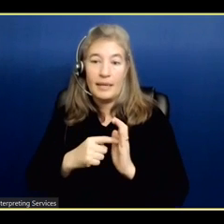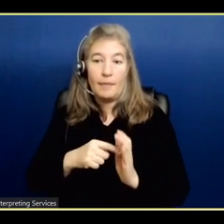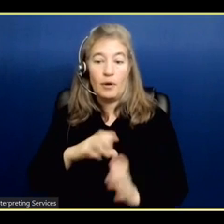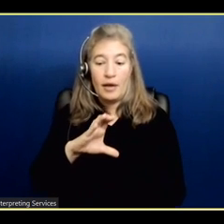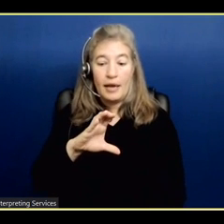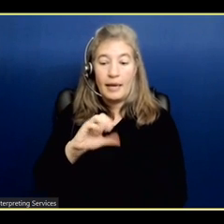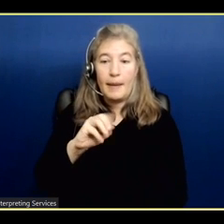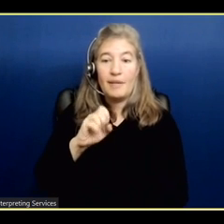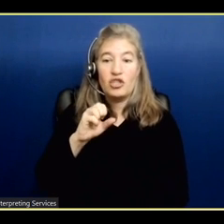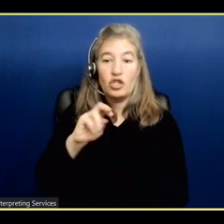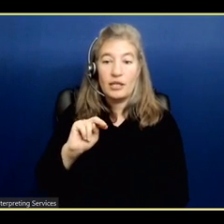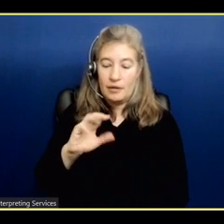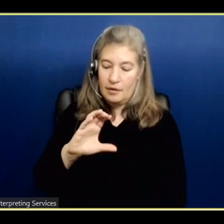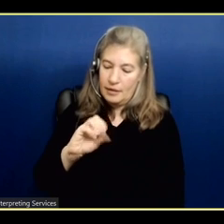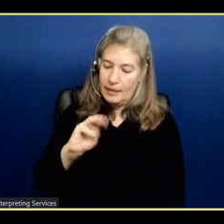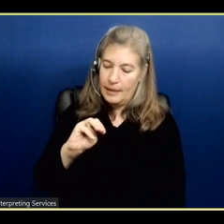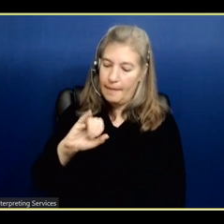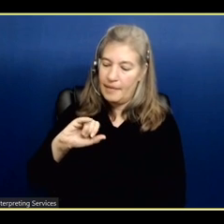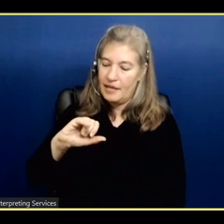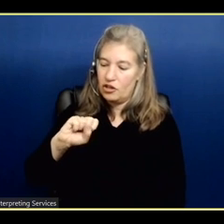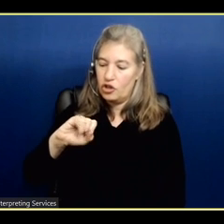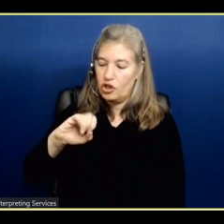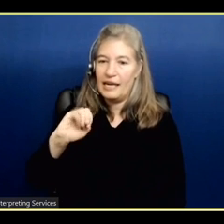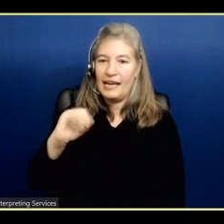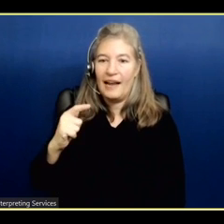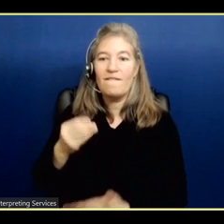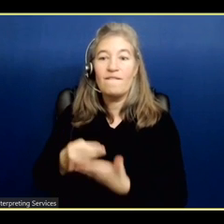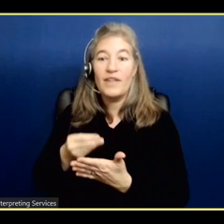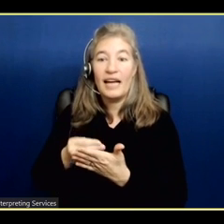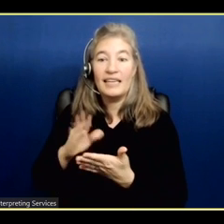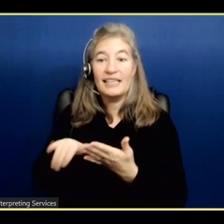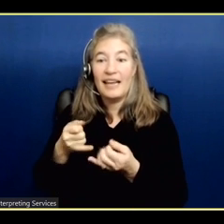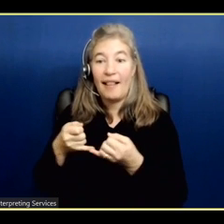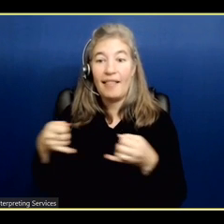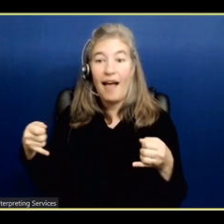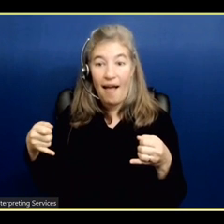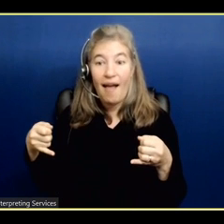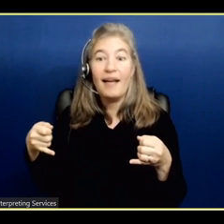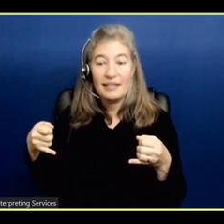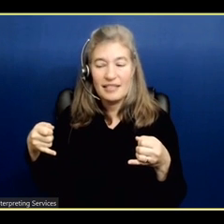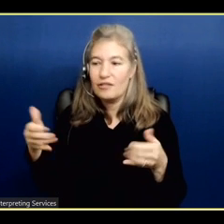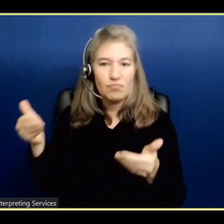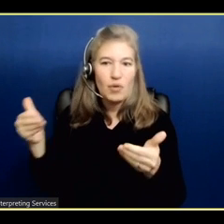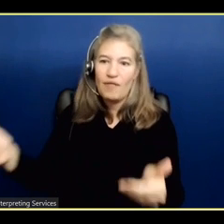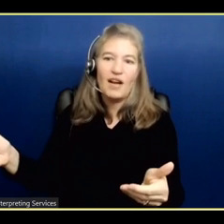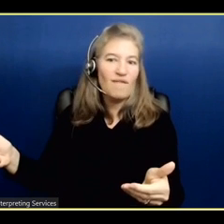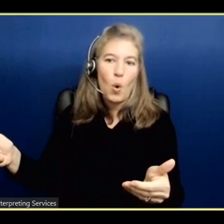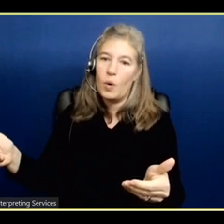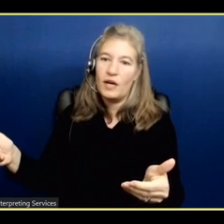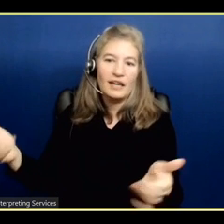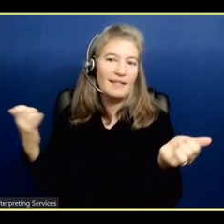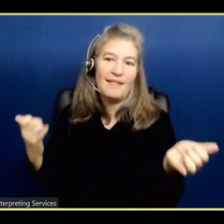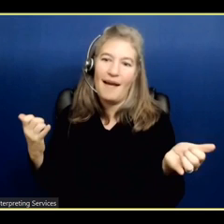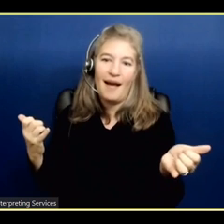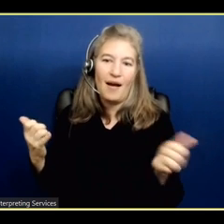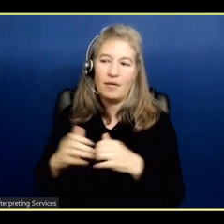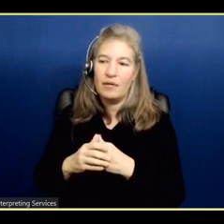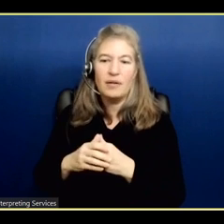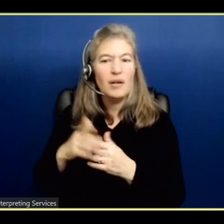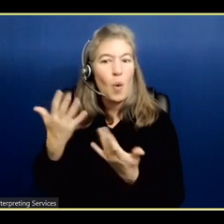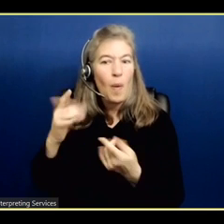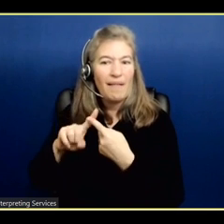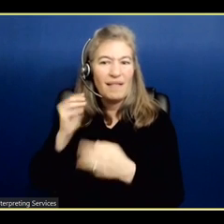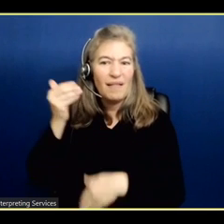is making sure that artists get paid for projects we were expecting to fund, even if those projects are canceled or